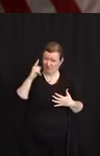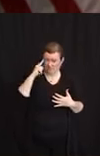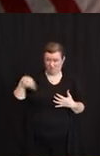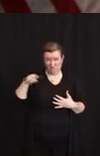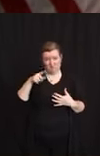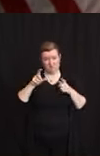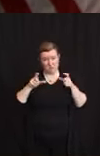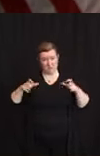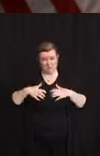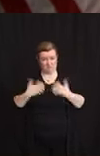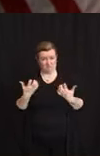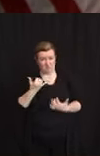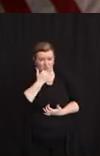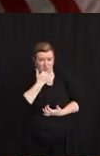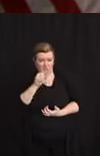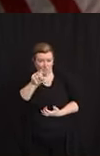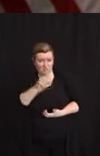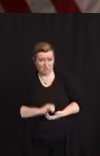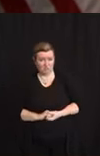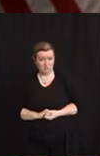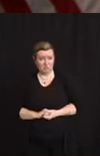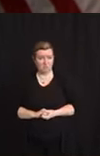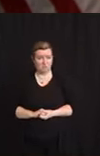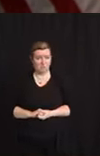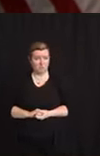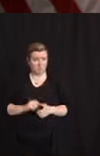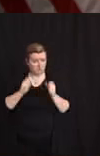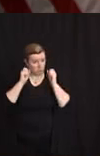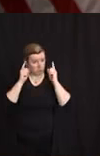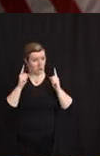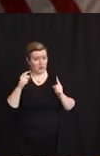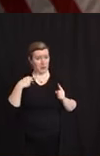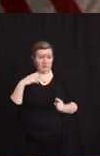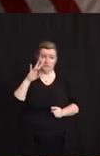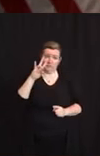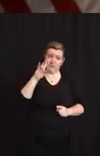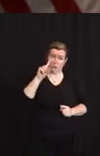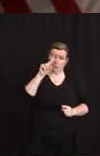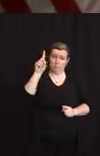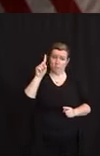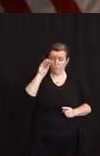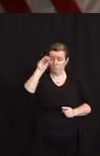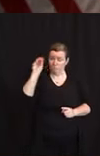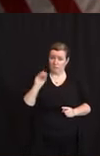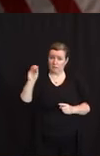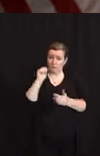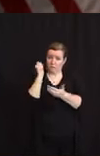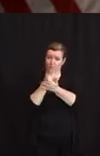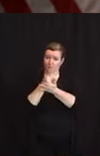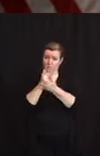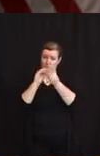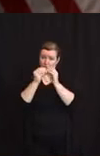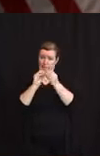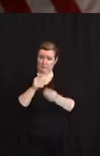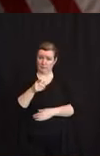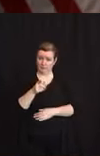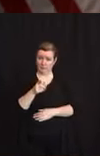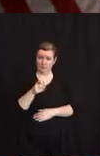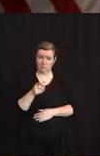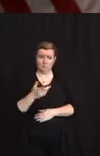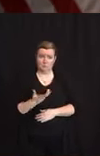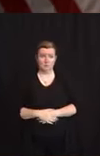here? And I hope that you can do a yes or no on this one. But if President Trump